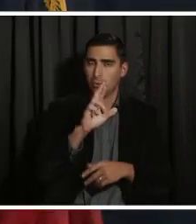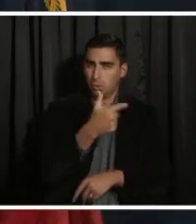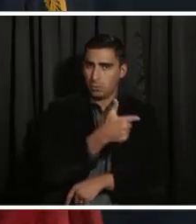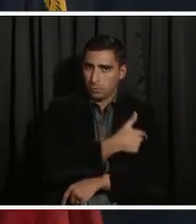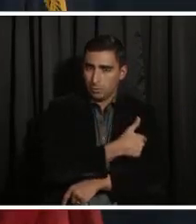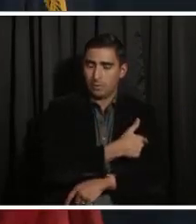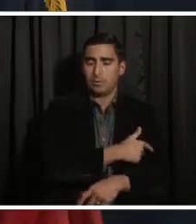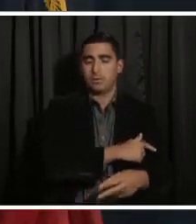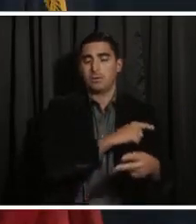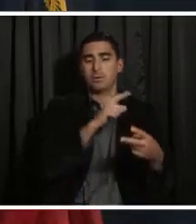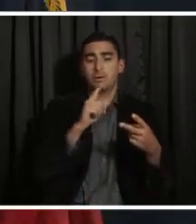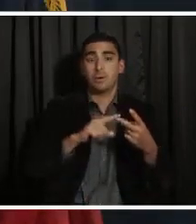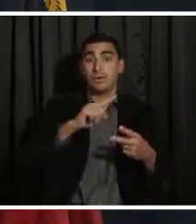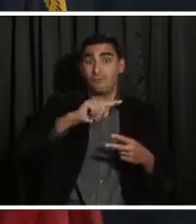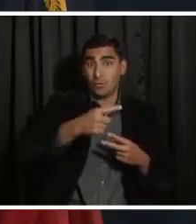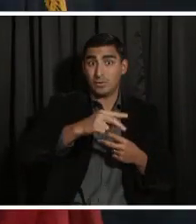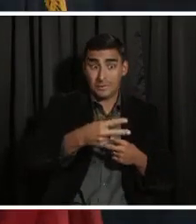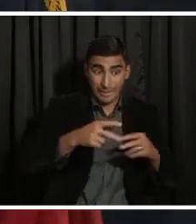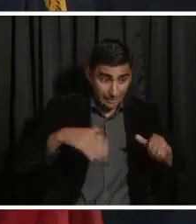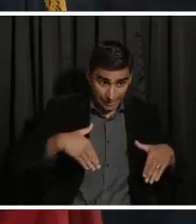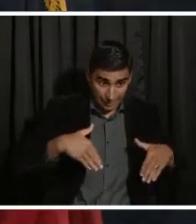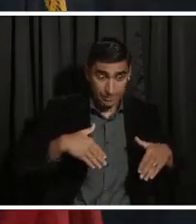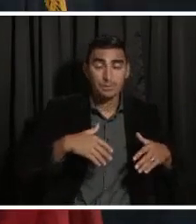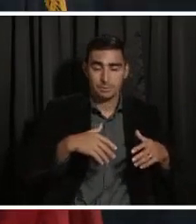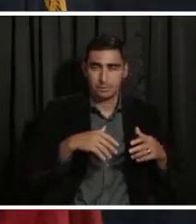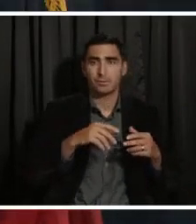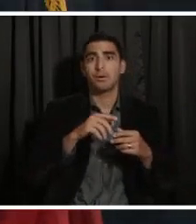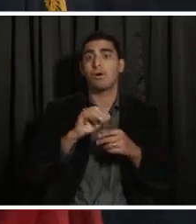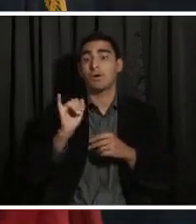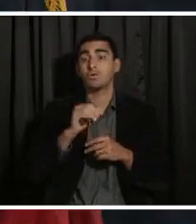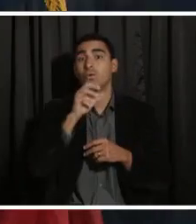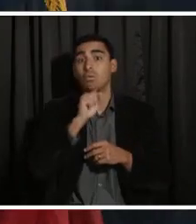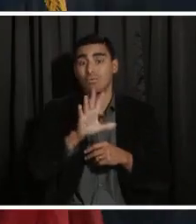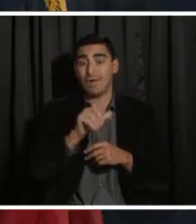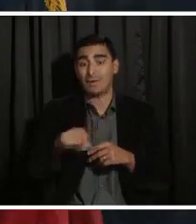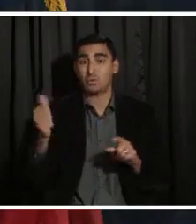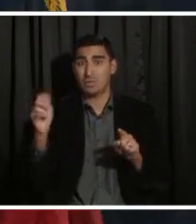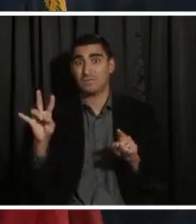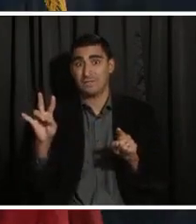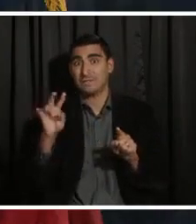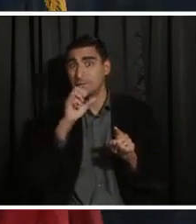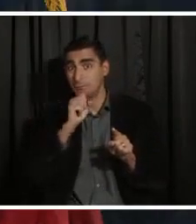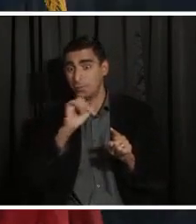and on 5 to 17-year-olds. Because we've got to end this